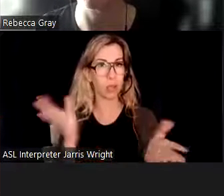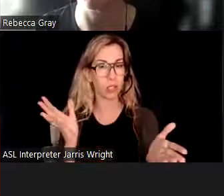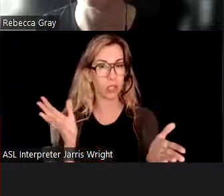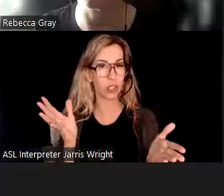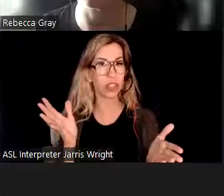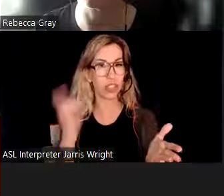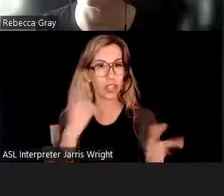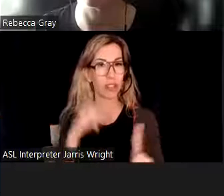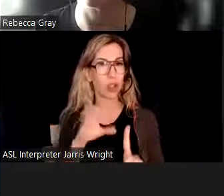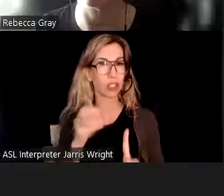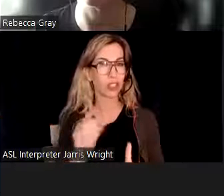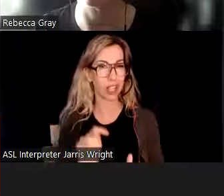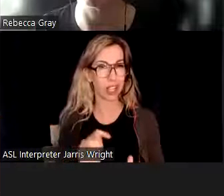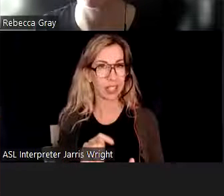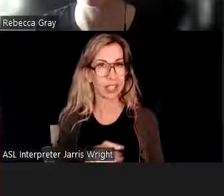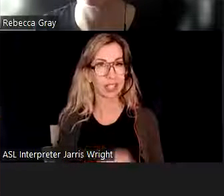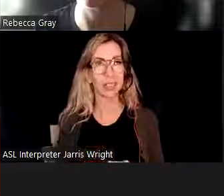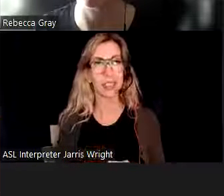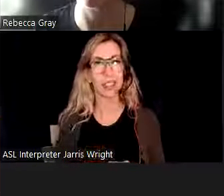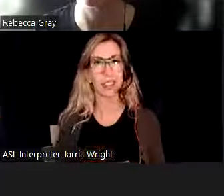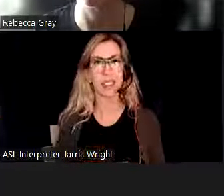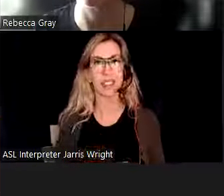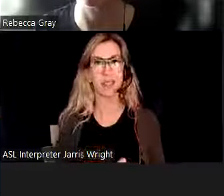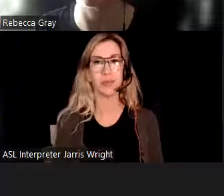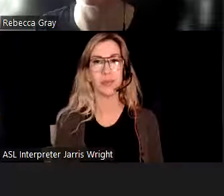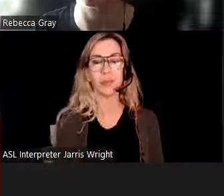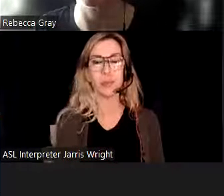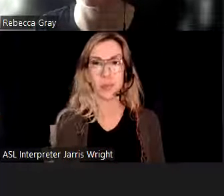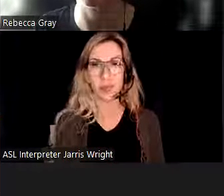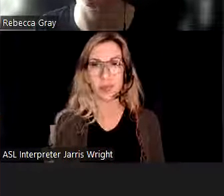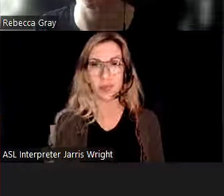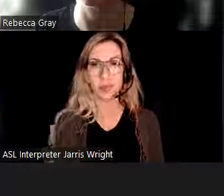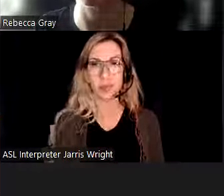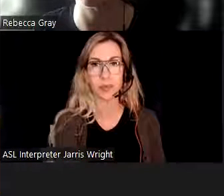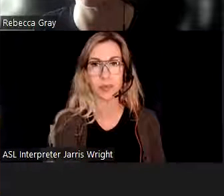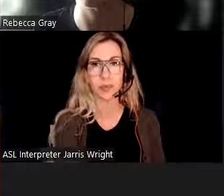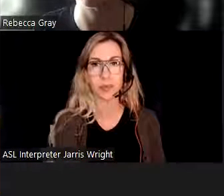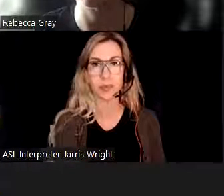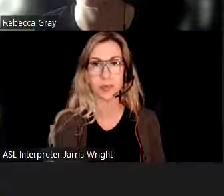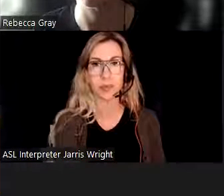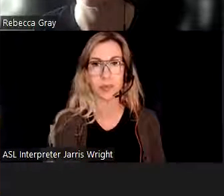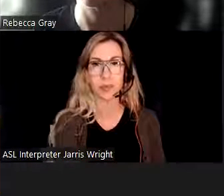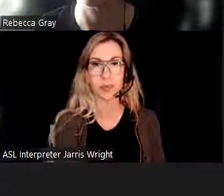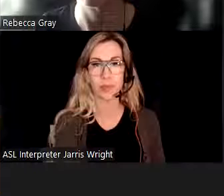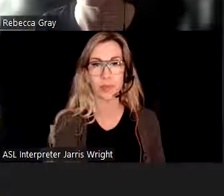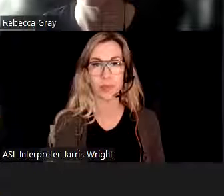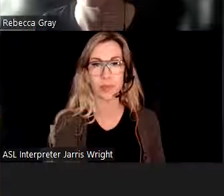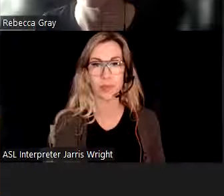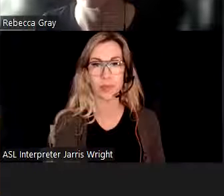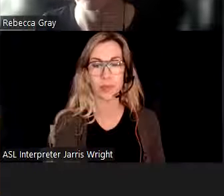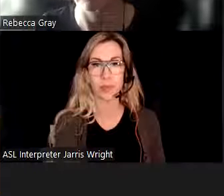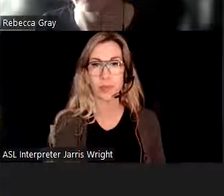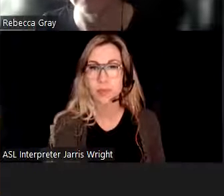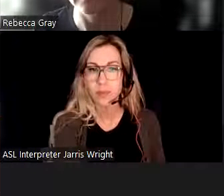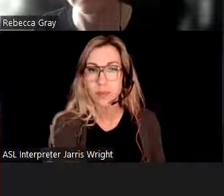more comment up here above the interpreter request.